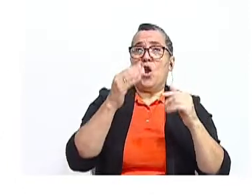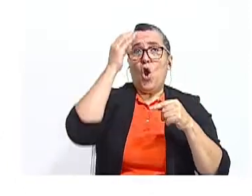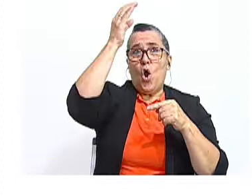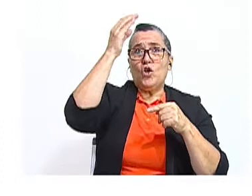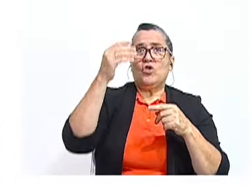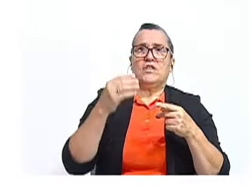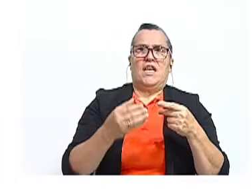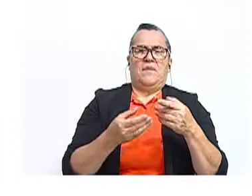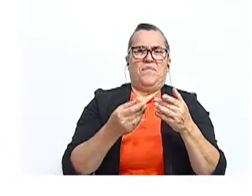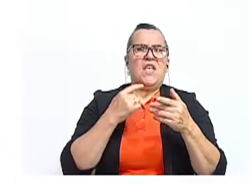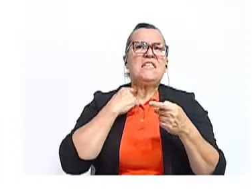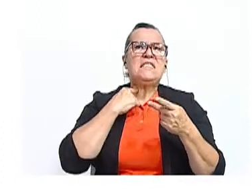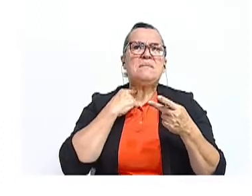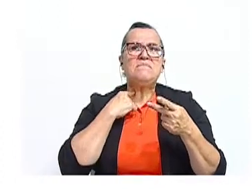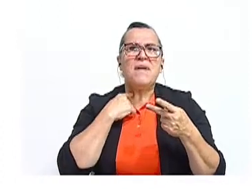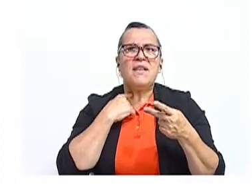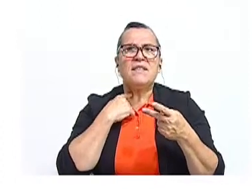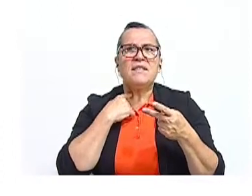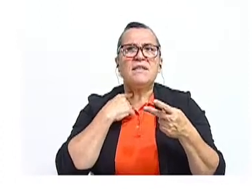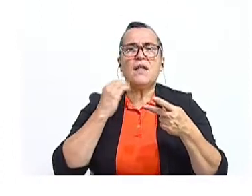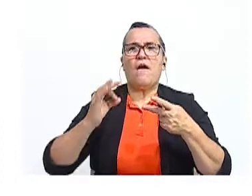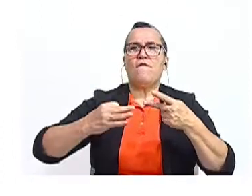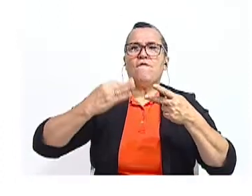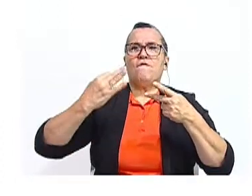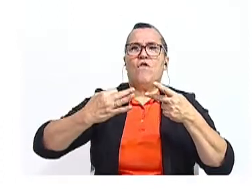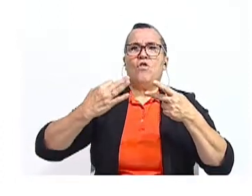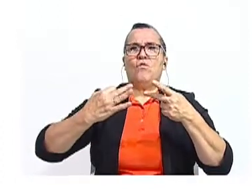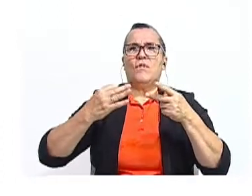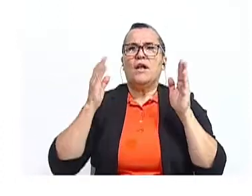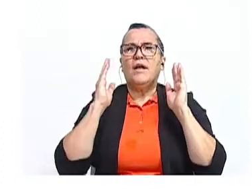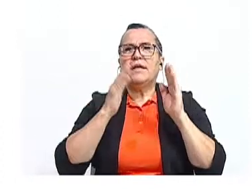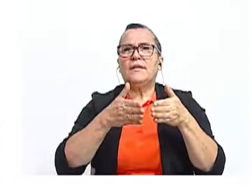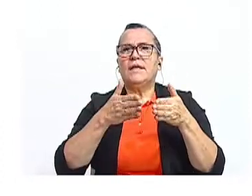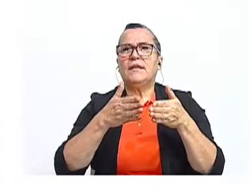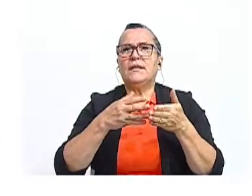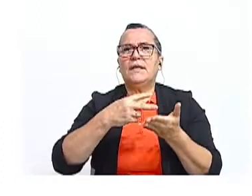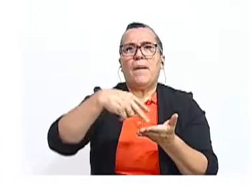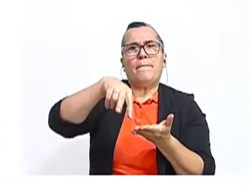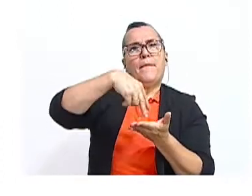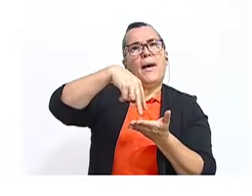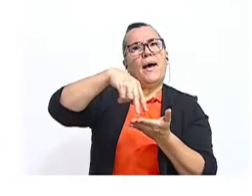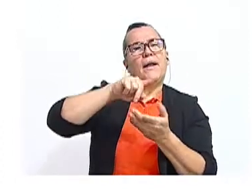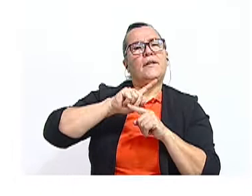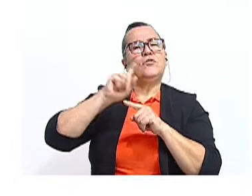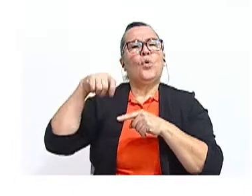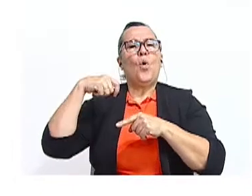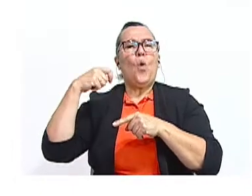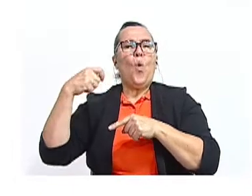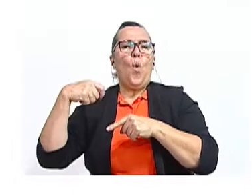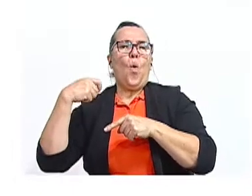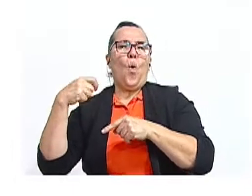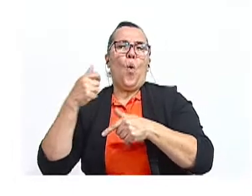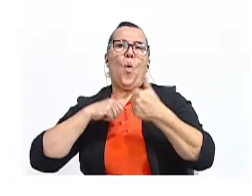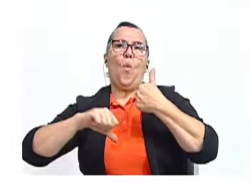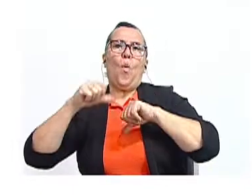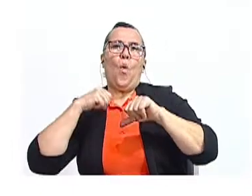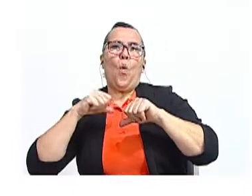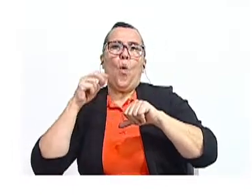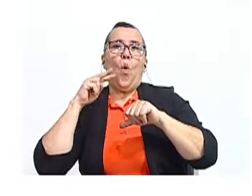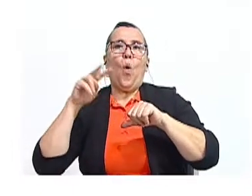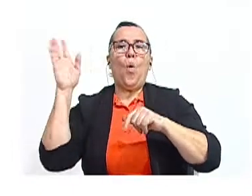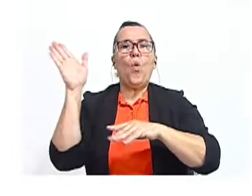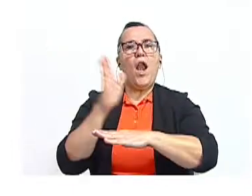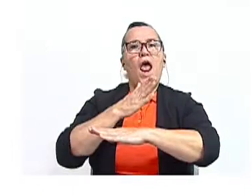like attending a ballet, seeing a play, or listening to a live symphony performance.